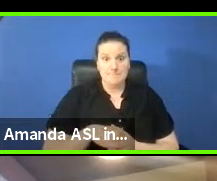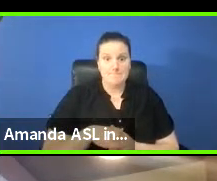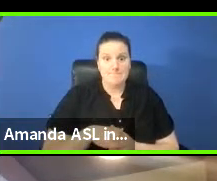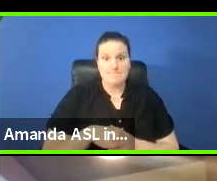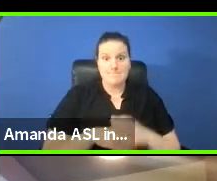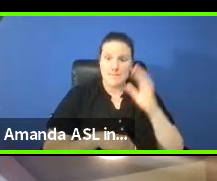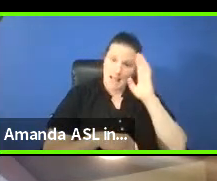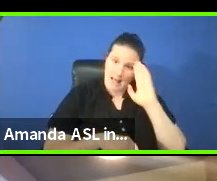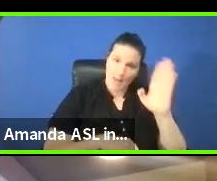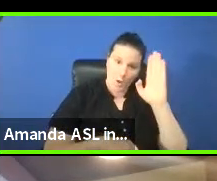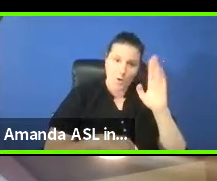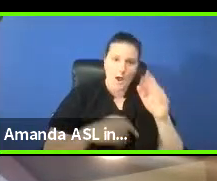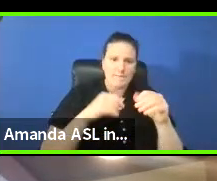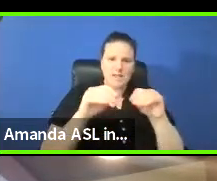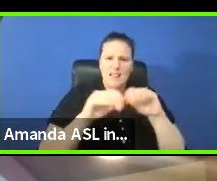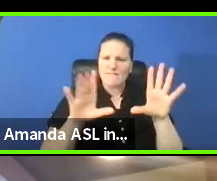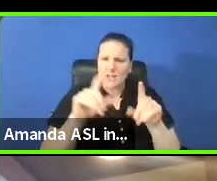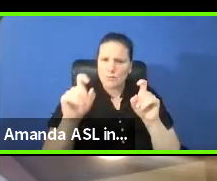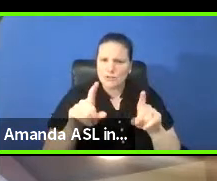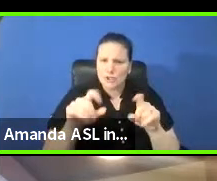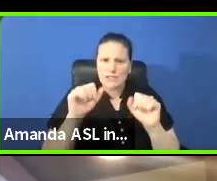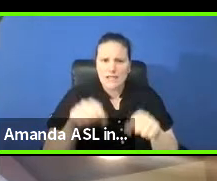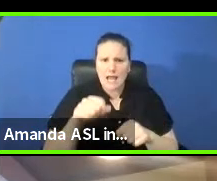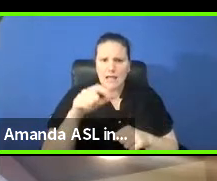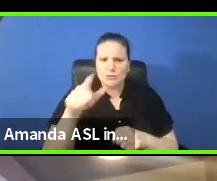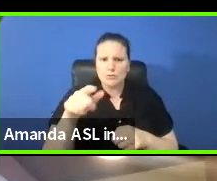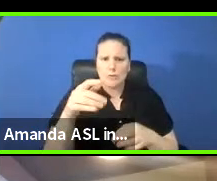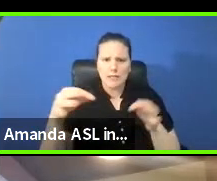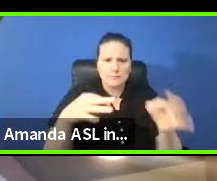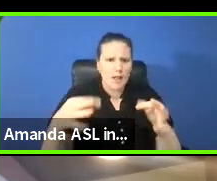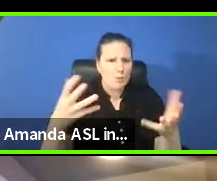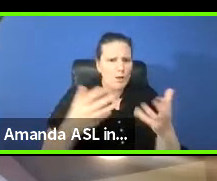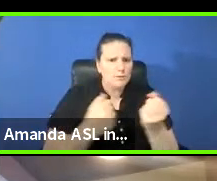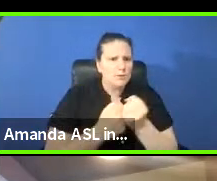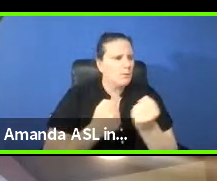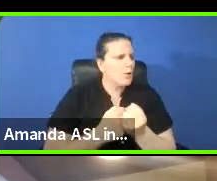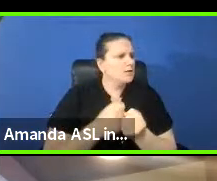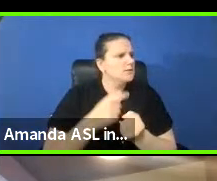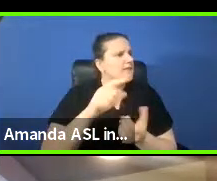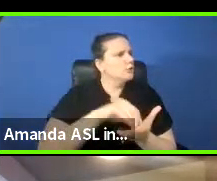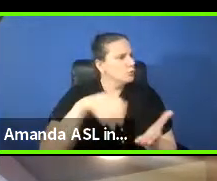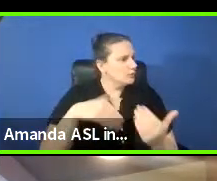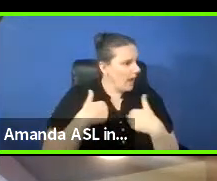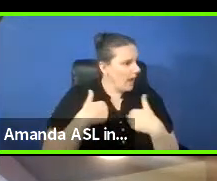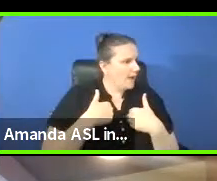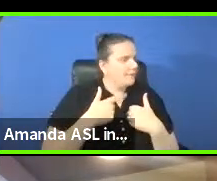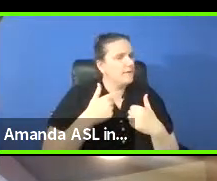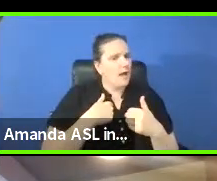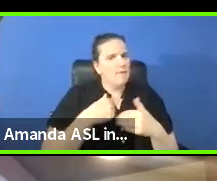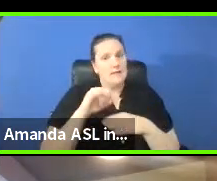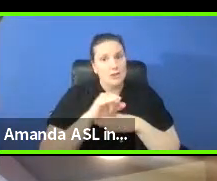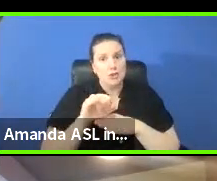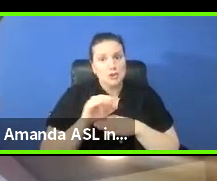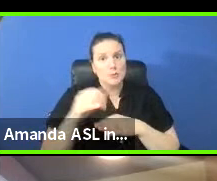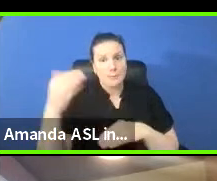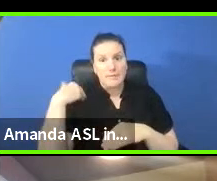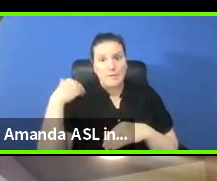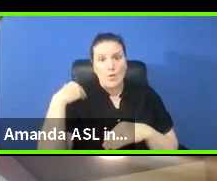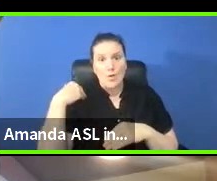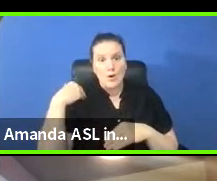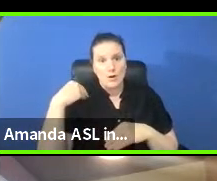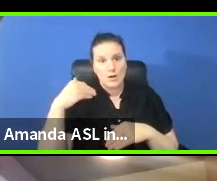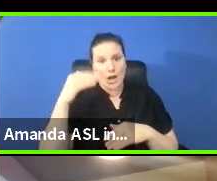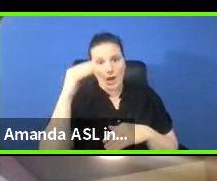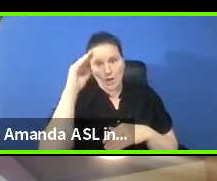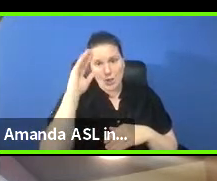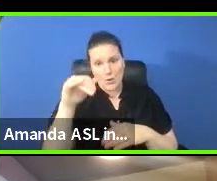Hi there. I just had a clarifying question. Can you explain what supports that these students will have? I have run internships before, and I know